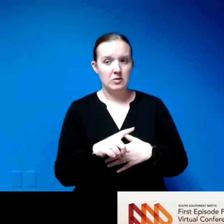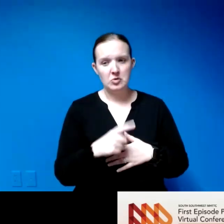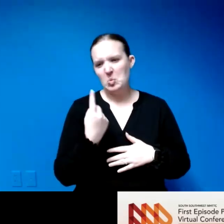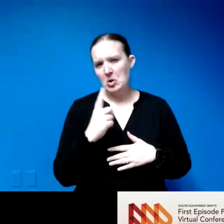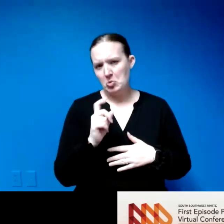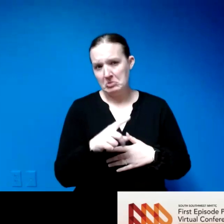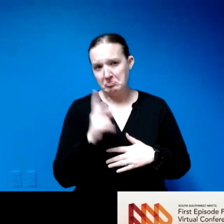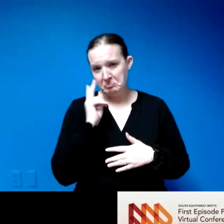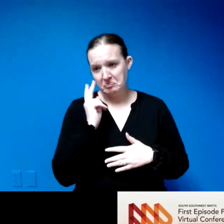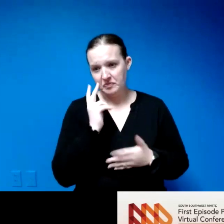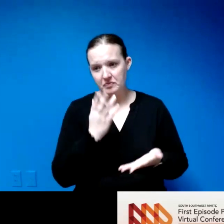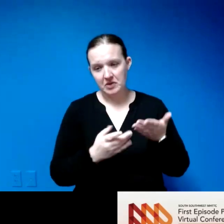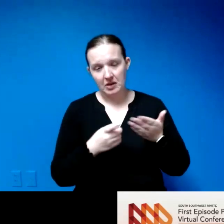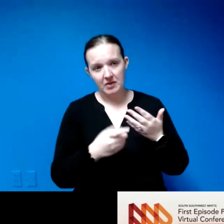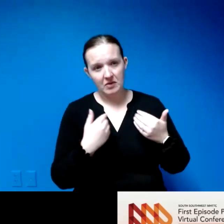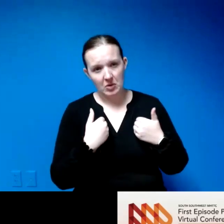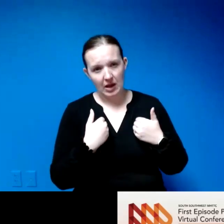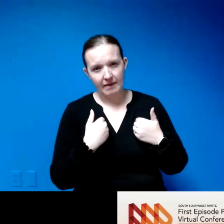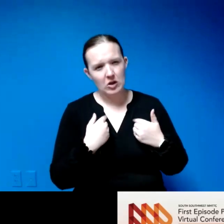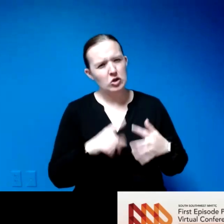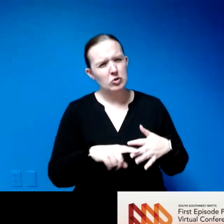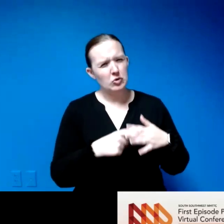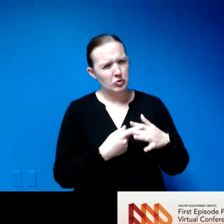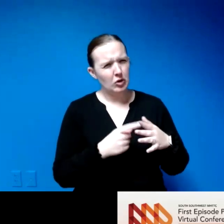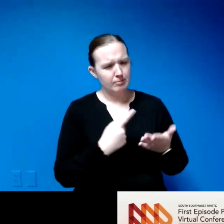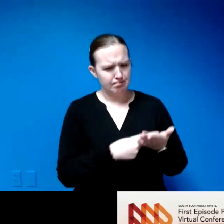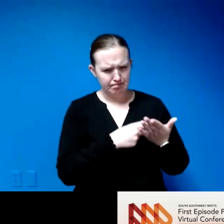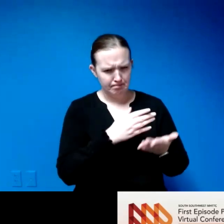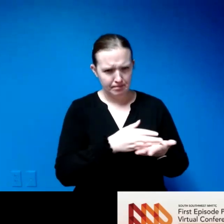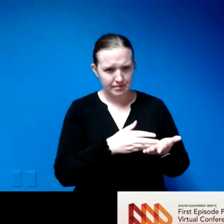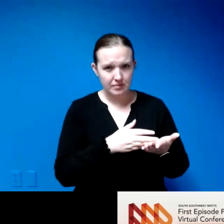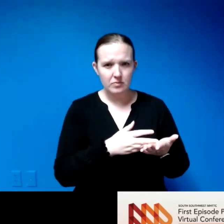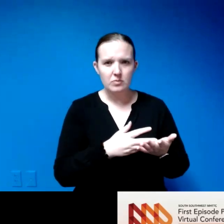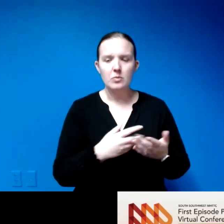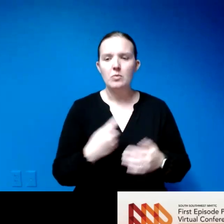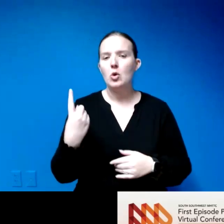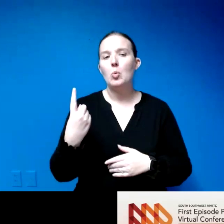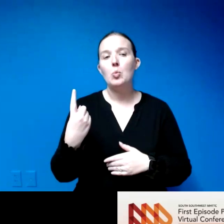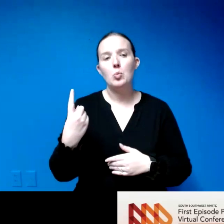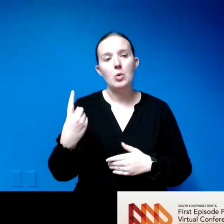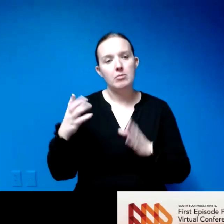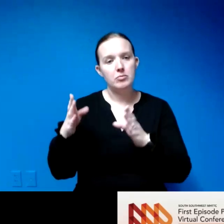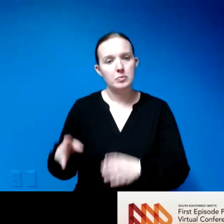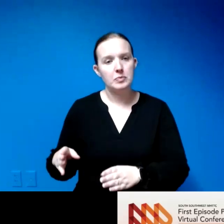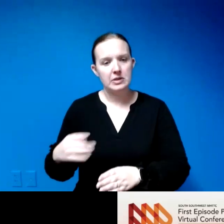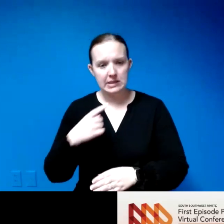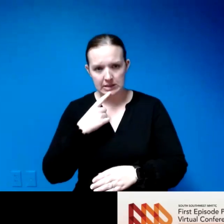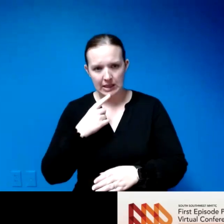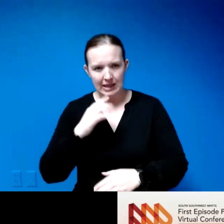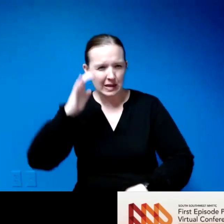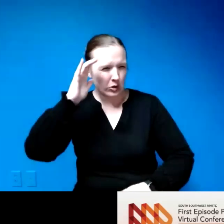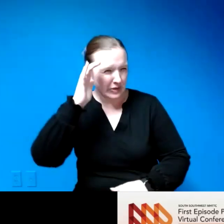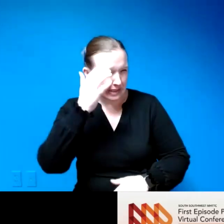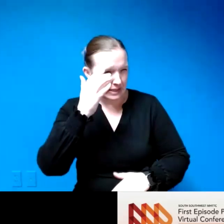you might add a little bit. You started to talk about it some, but one of our participants kind of said that there seems to